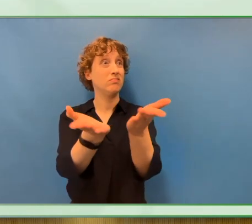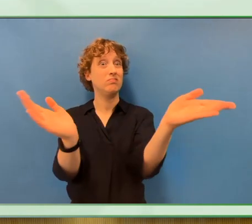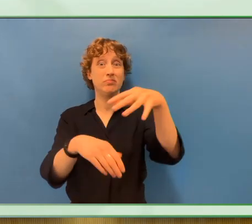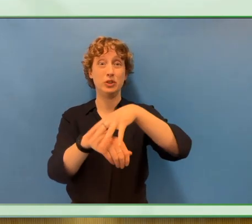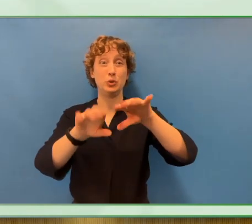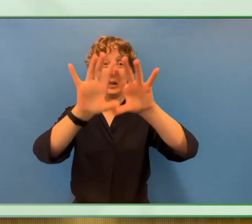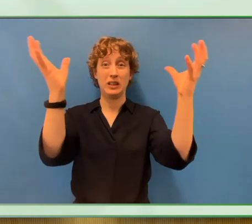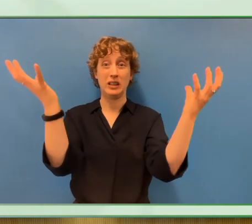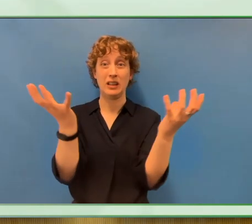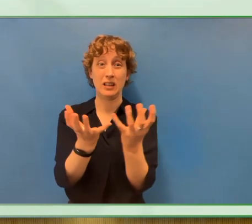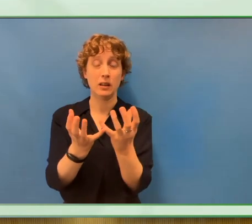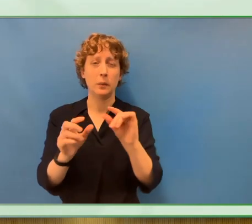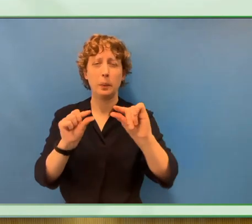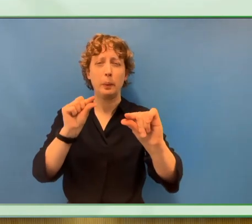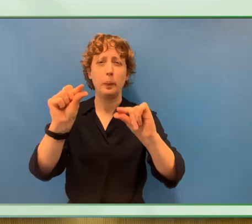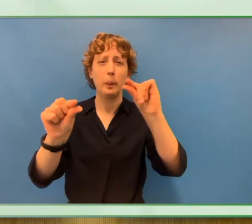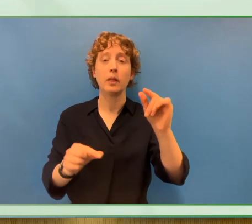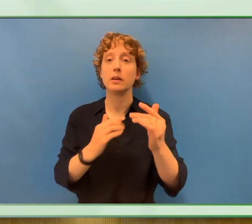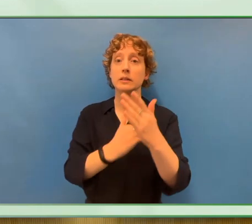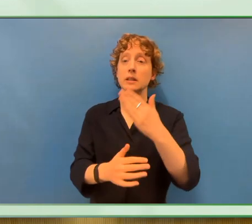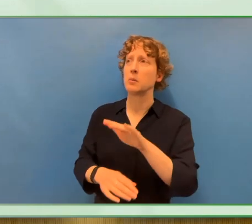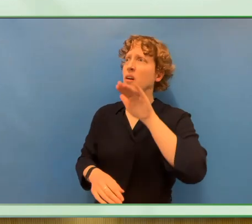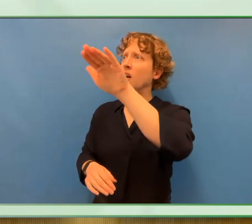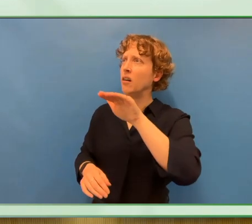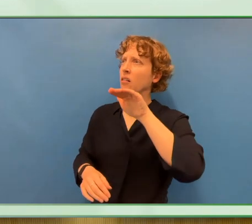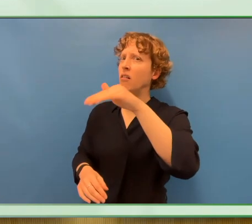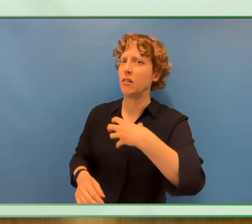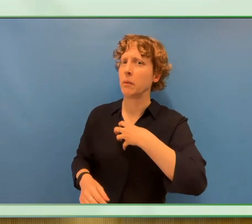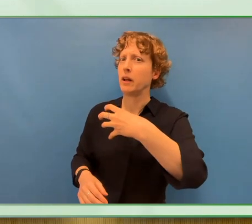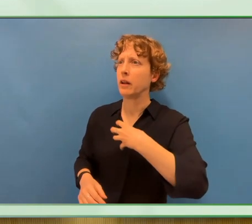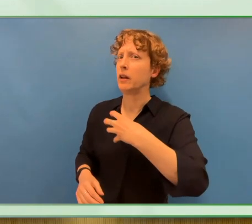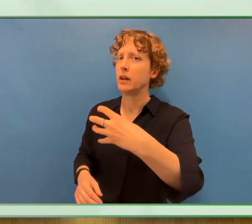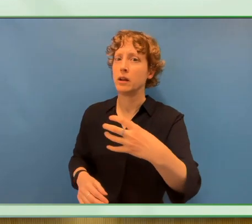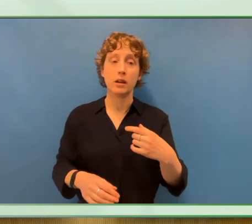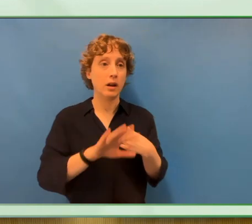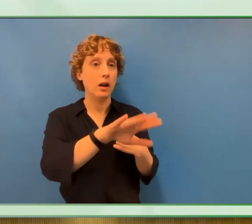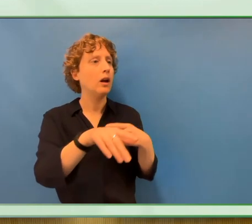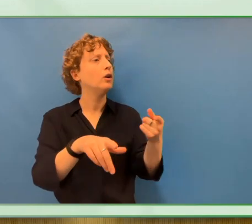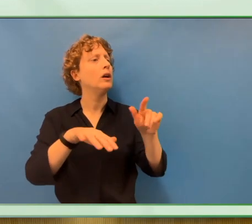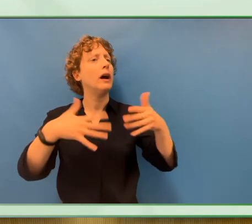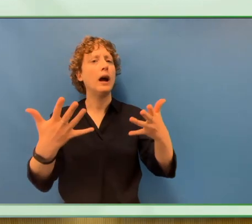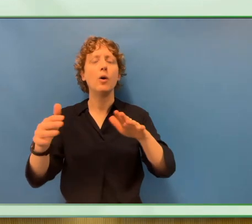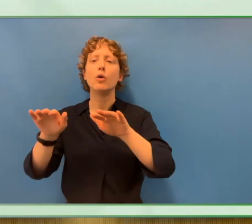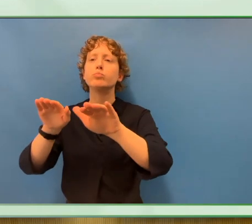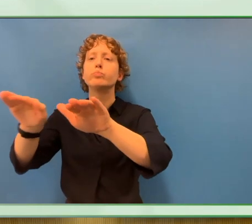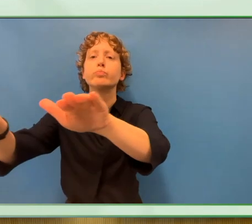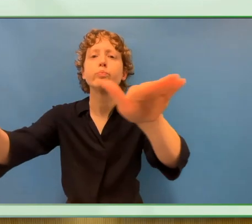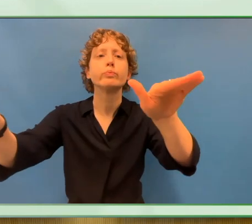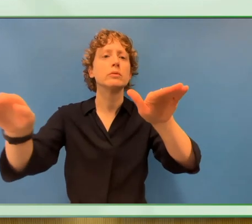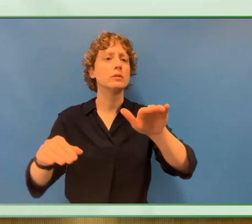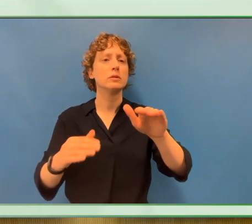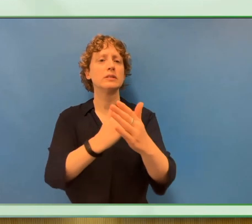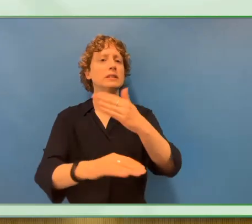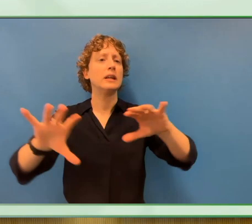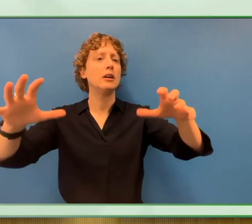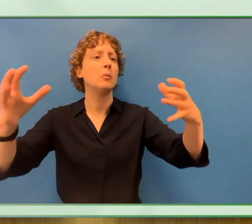people. I asked them, how did they reach disabled people? And they said, we did 3 webinars.